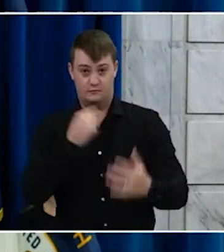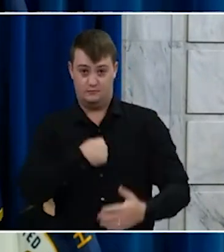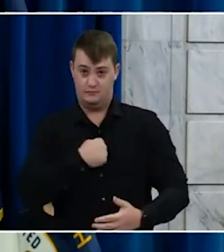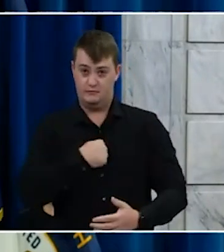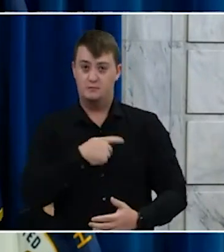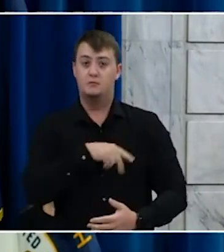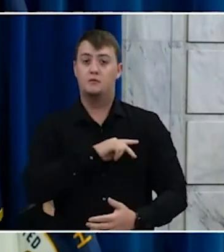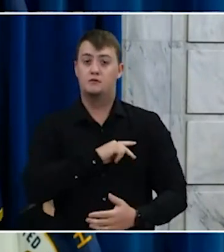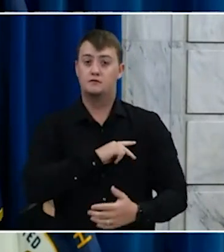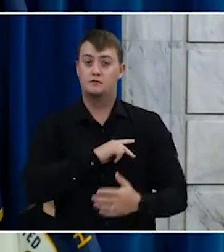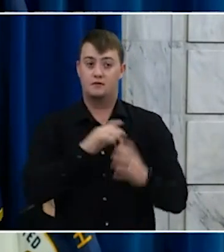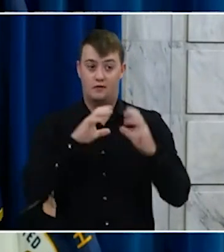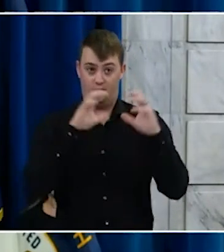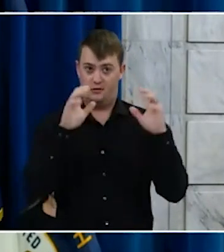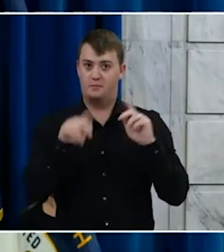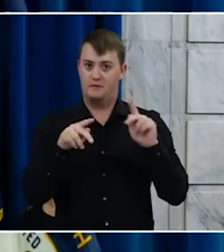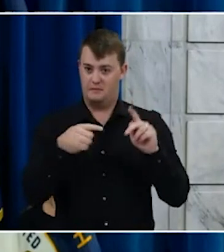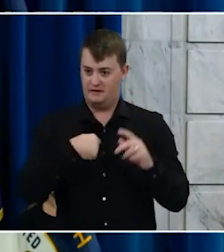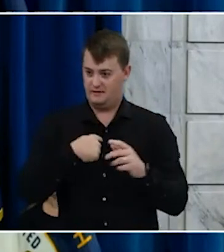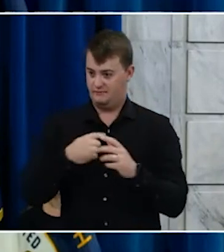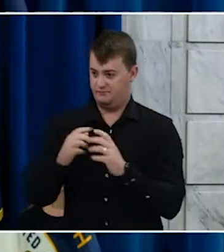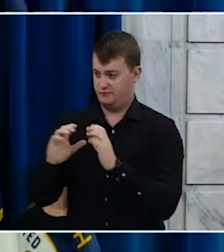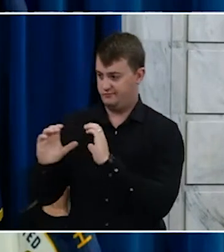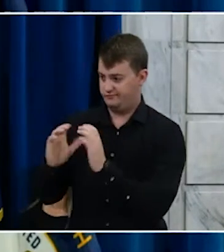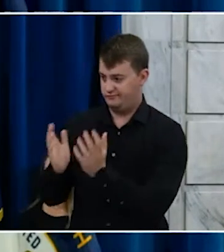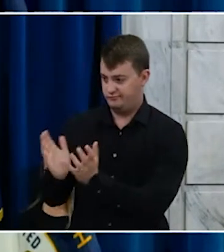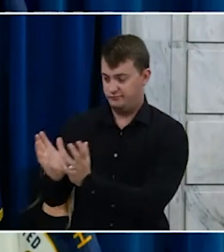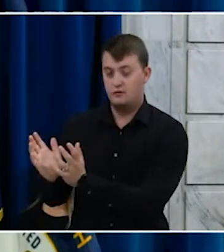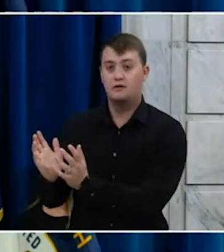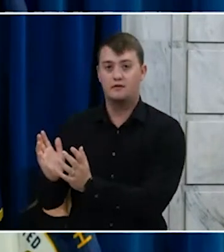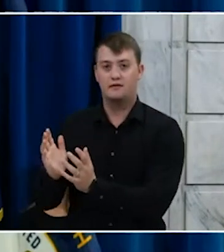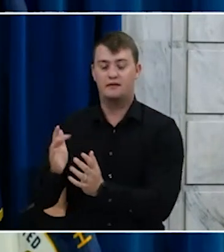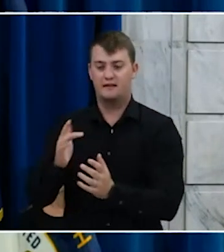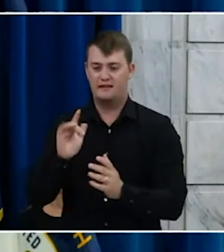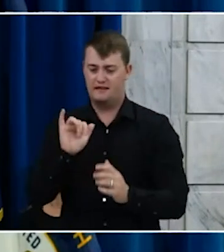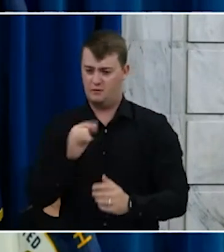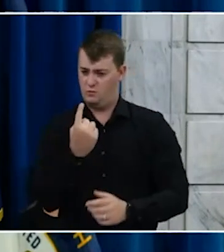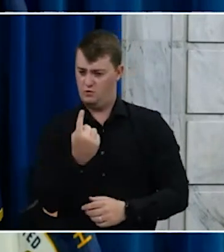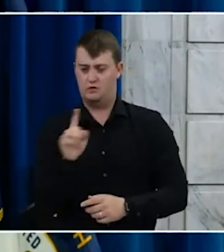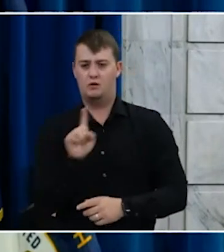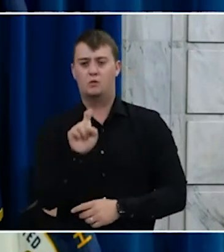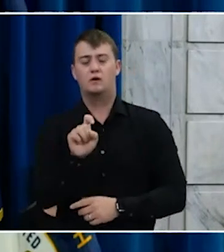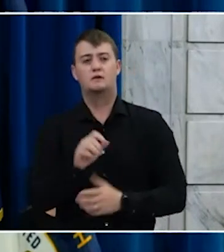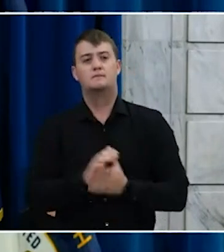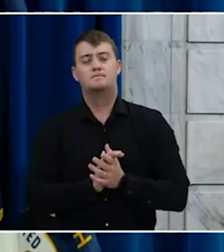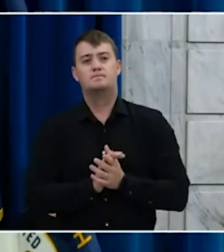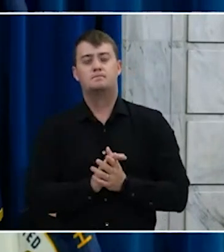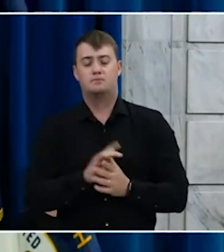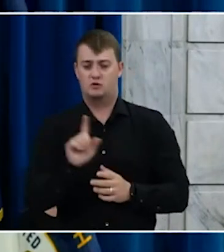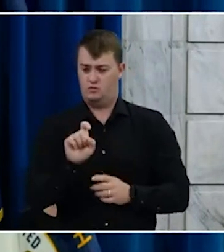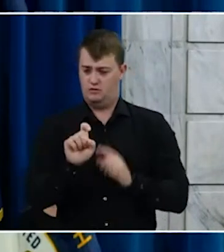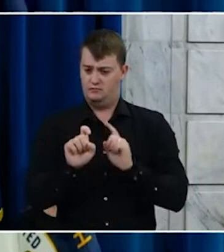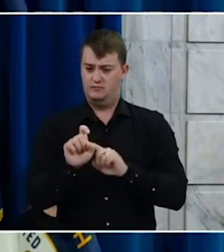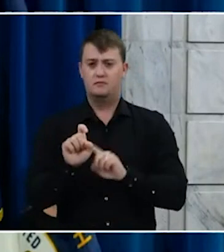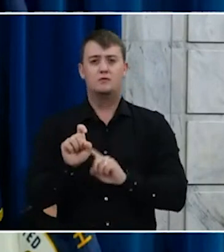personally, and from a lot of the folks that I've talked to, it carries with it this question: why